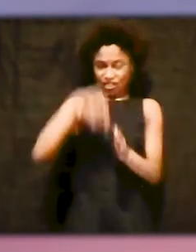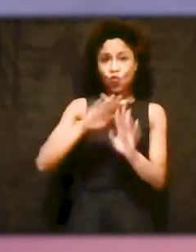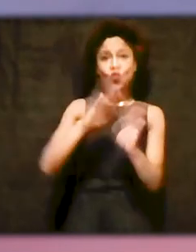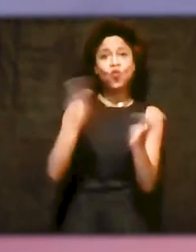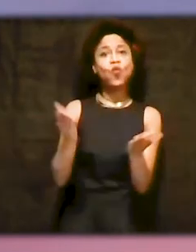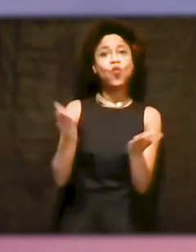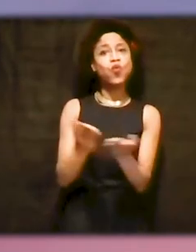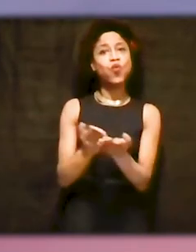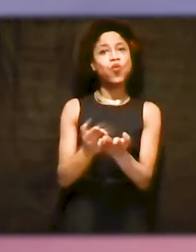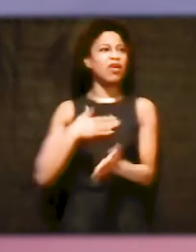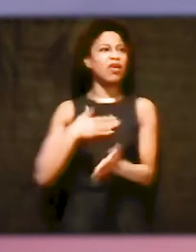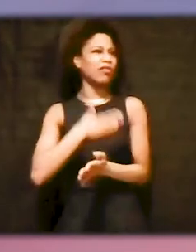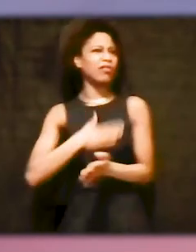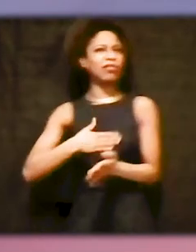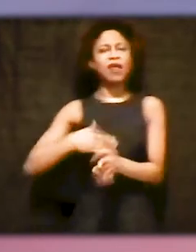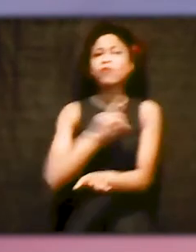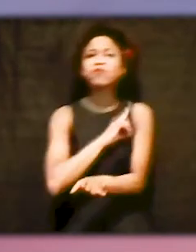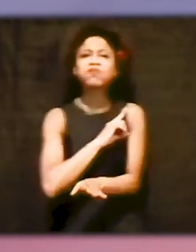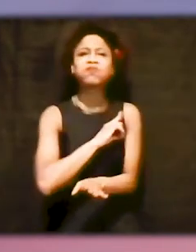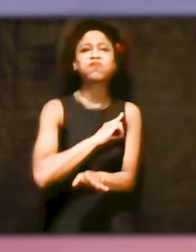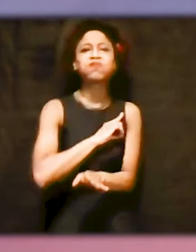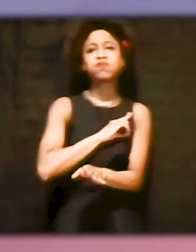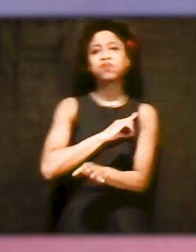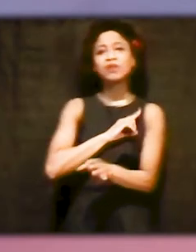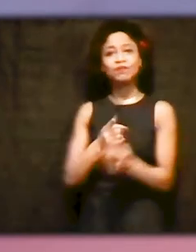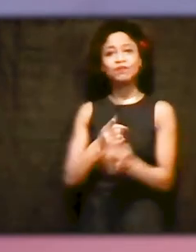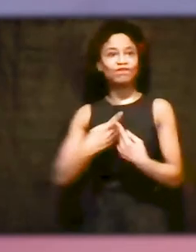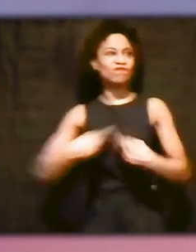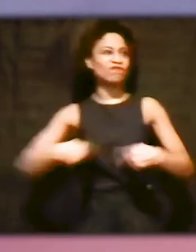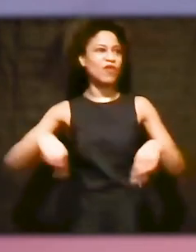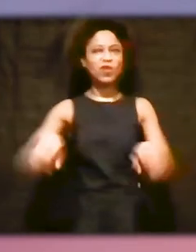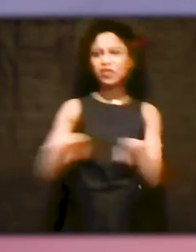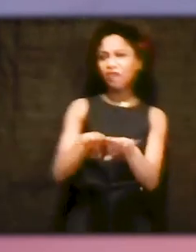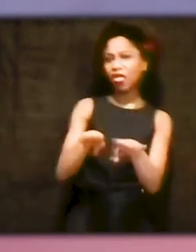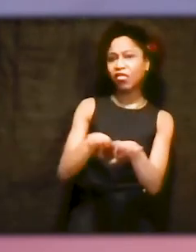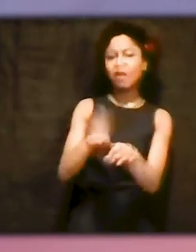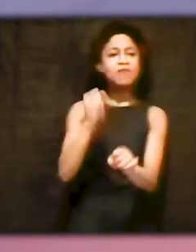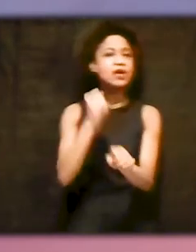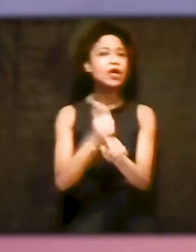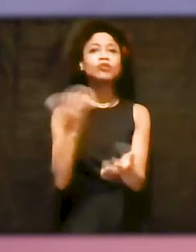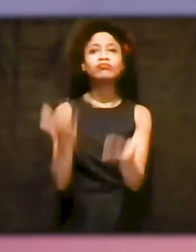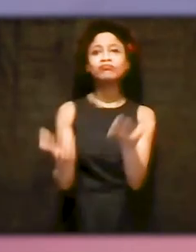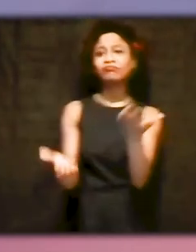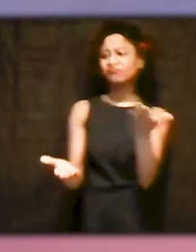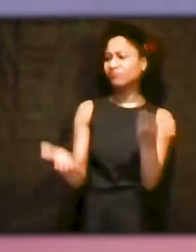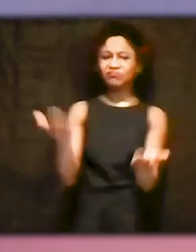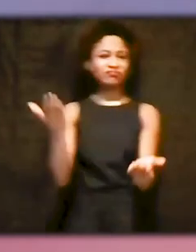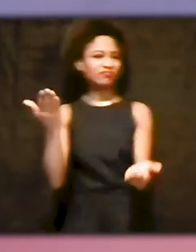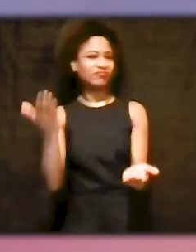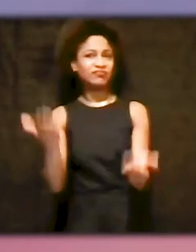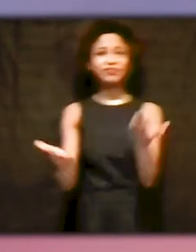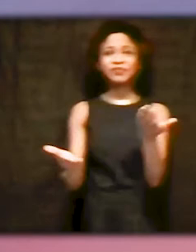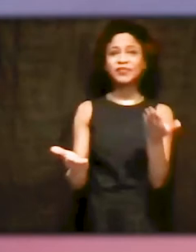this world full of temper and scare, we're all the same, still we